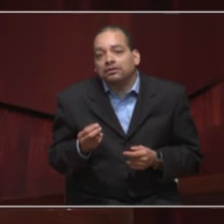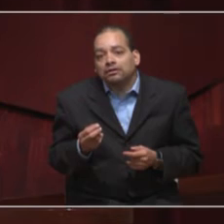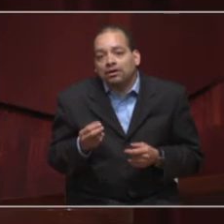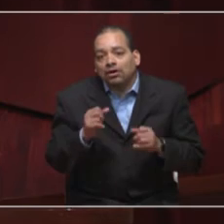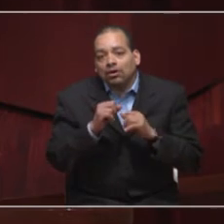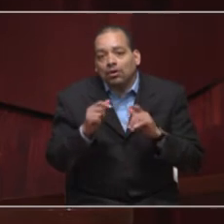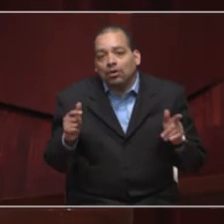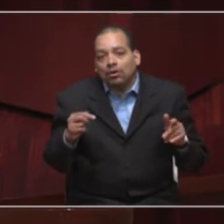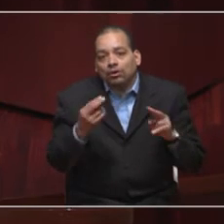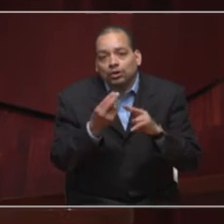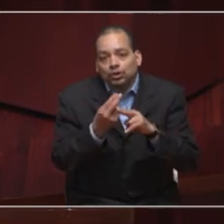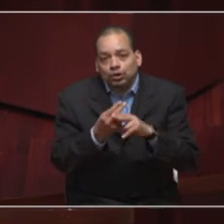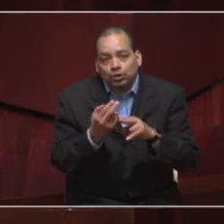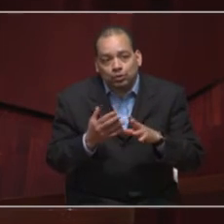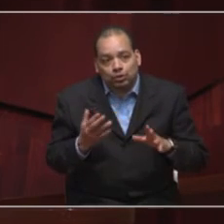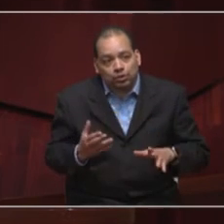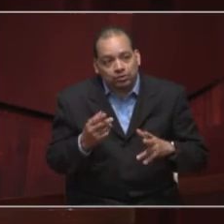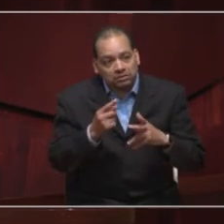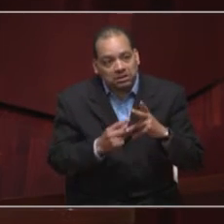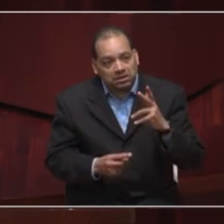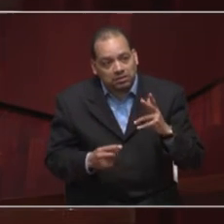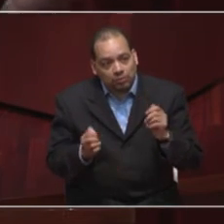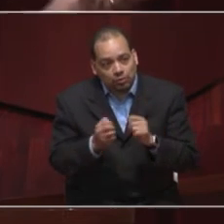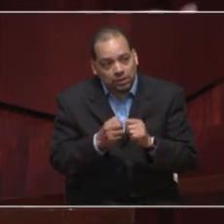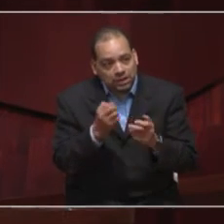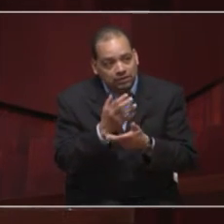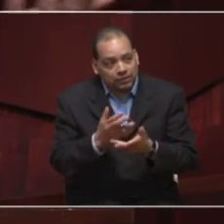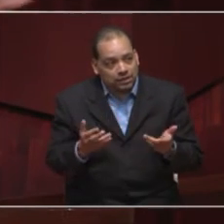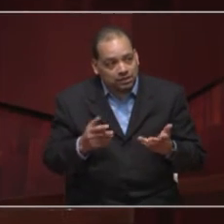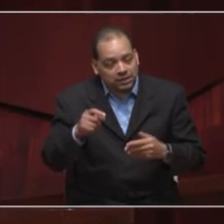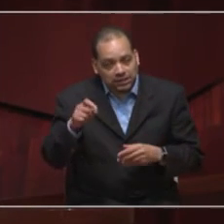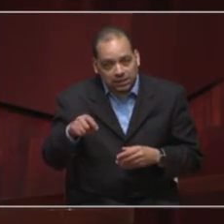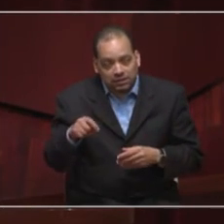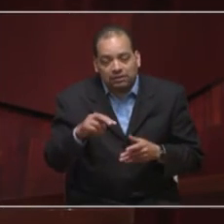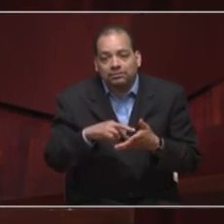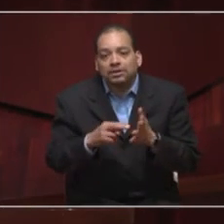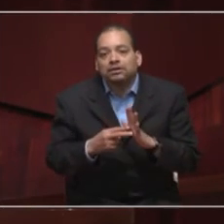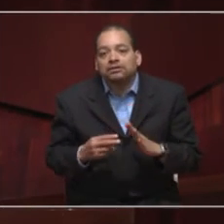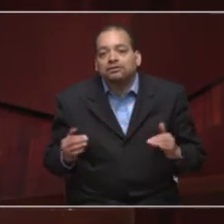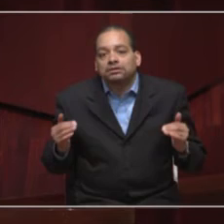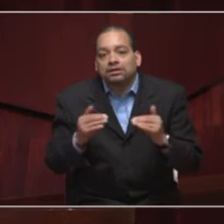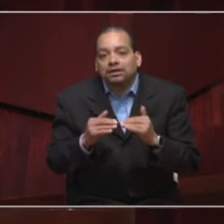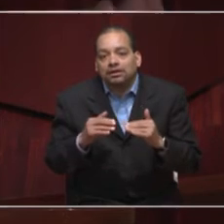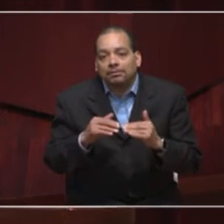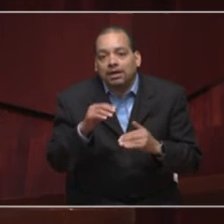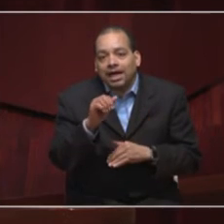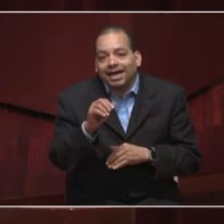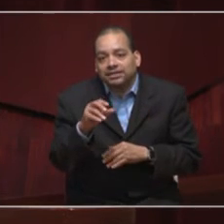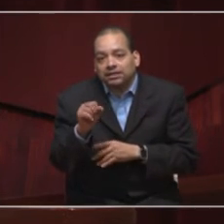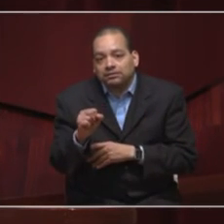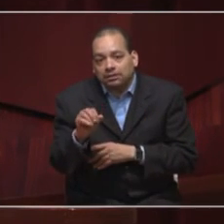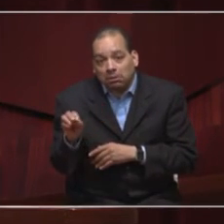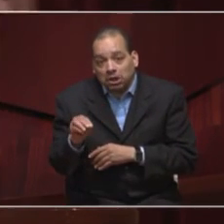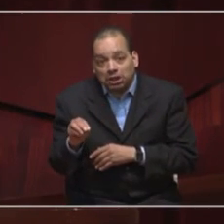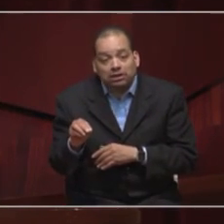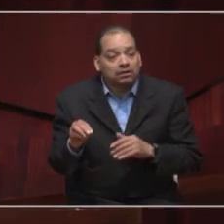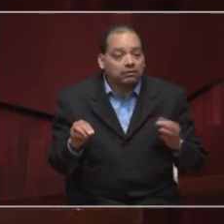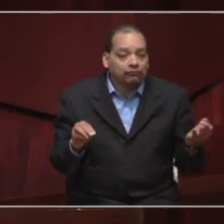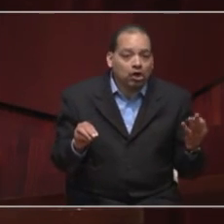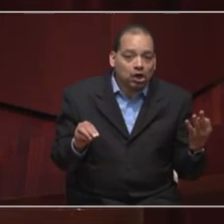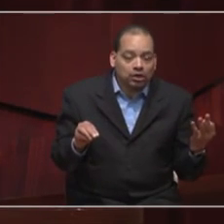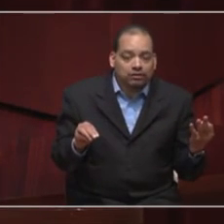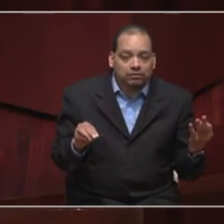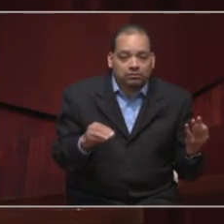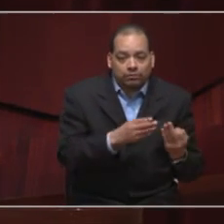users with absolutely everything that they needed so that they had the same access on Monday as they did on Friday.